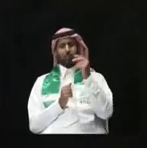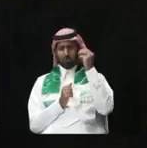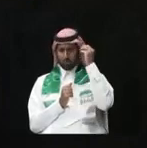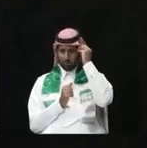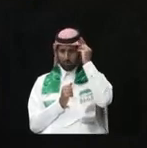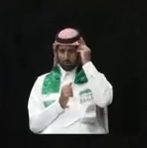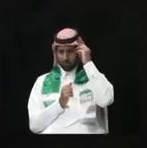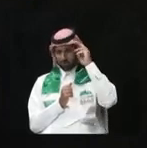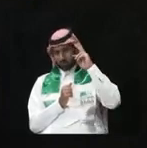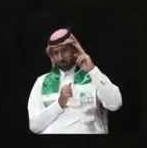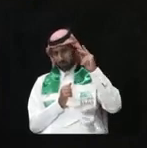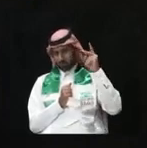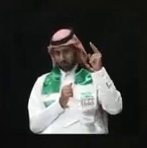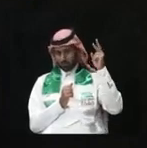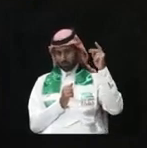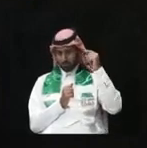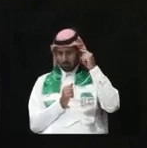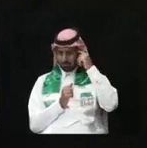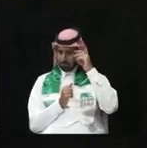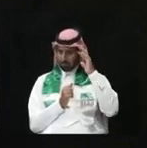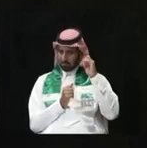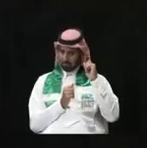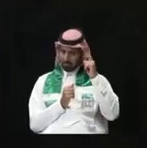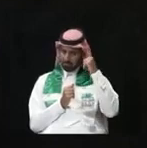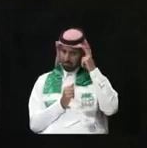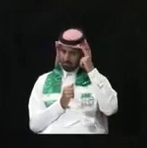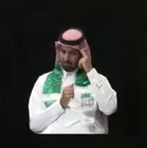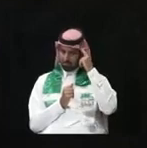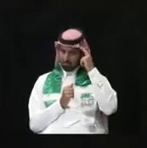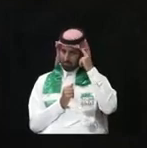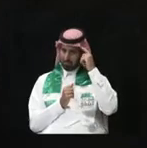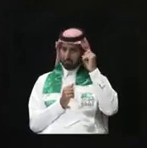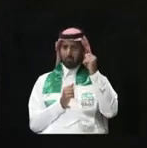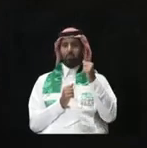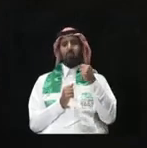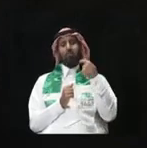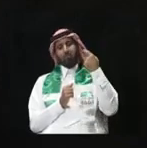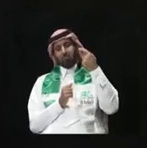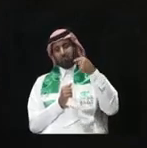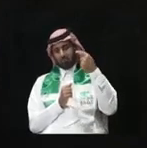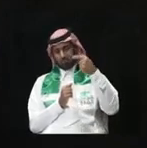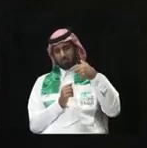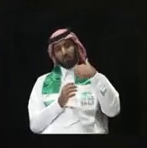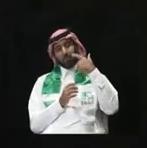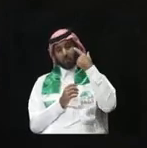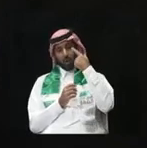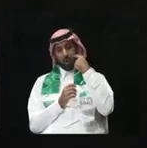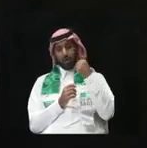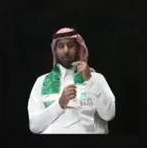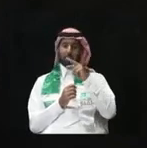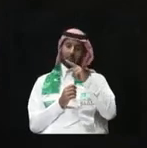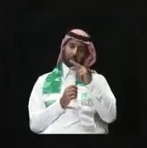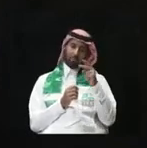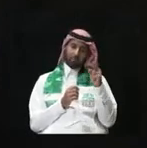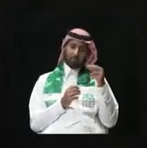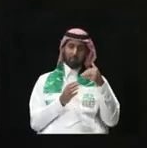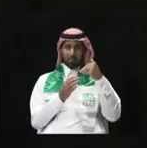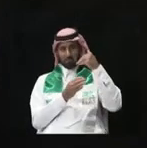minds, people's mentality, people's ideas, and it will change our lives in the